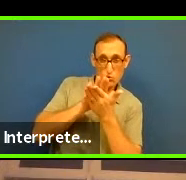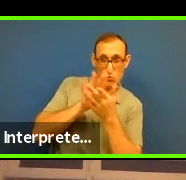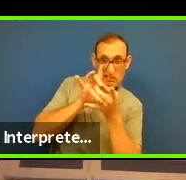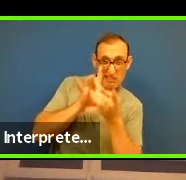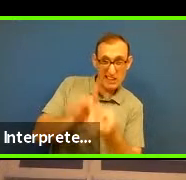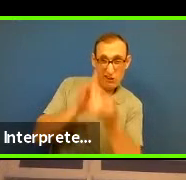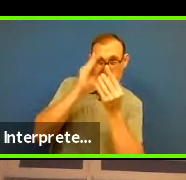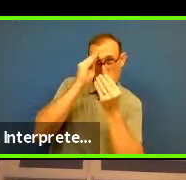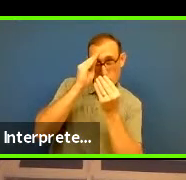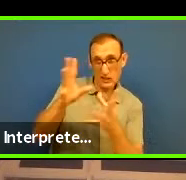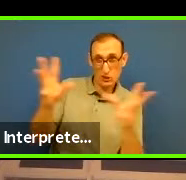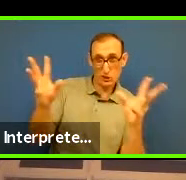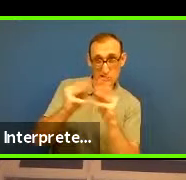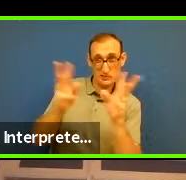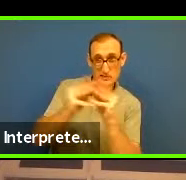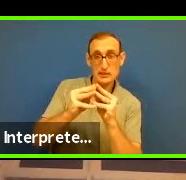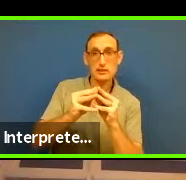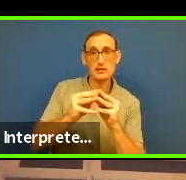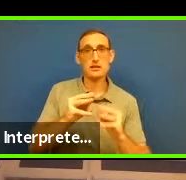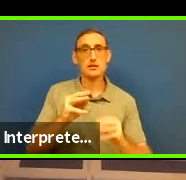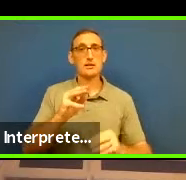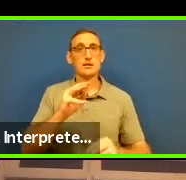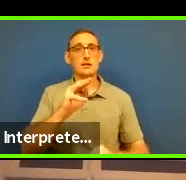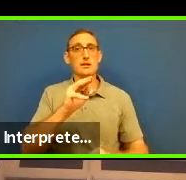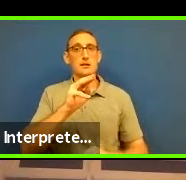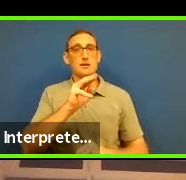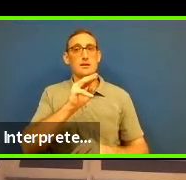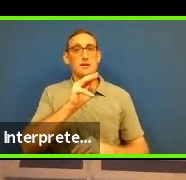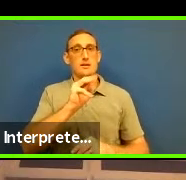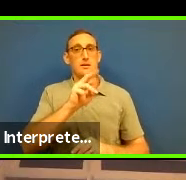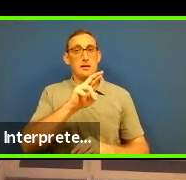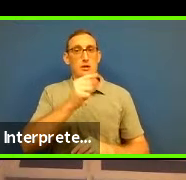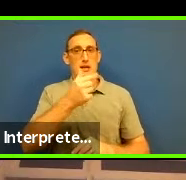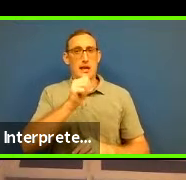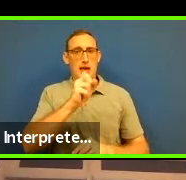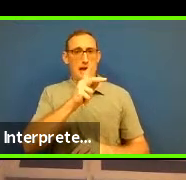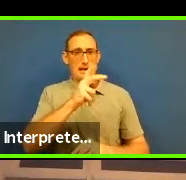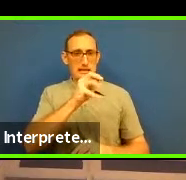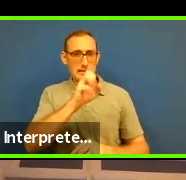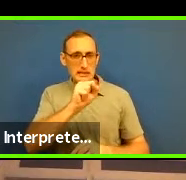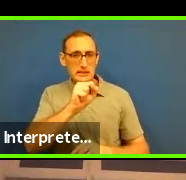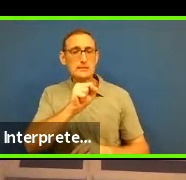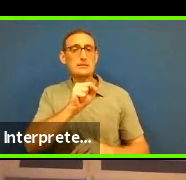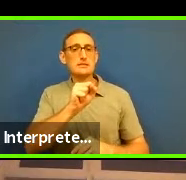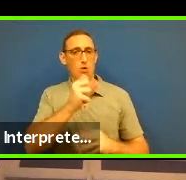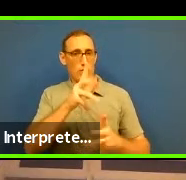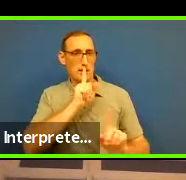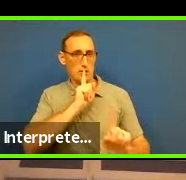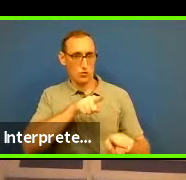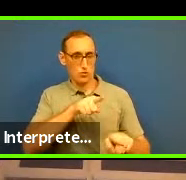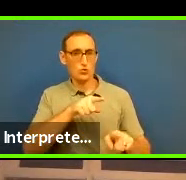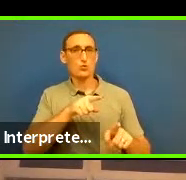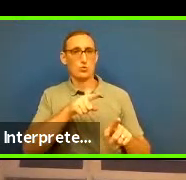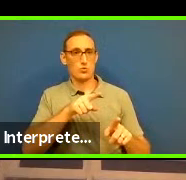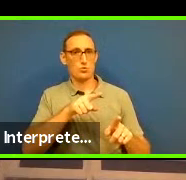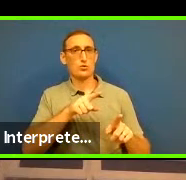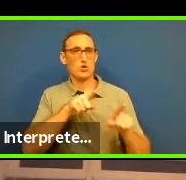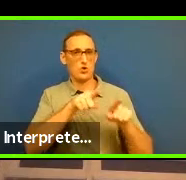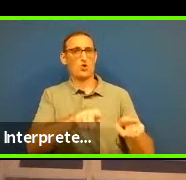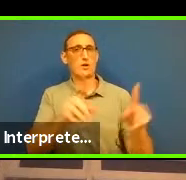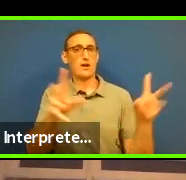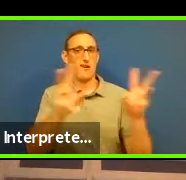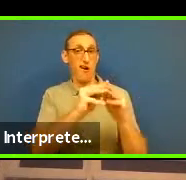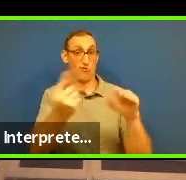Mr. Gaskins answered part of her question in the chat that teachers are communicating to parents during the conference day if they have a new